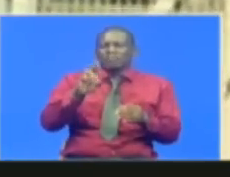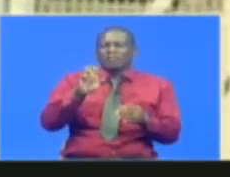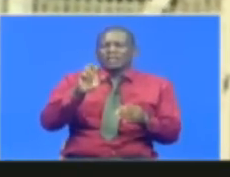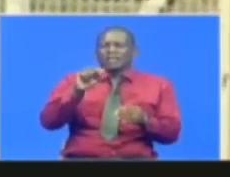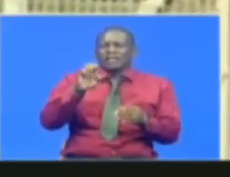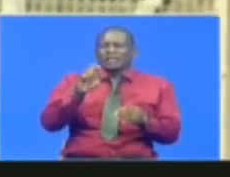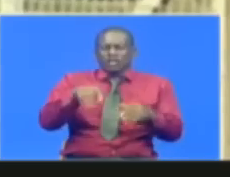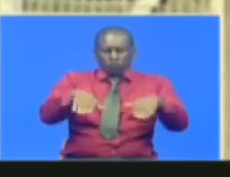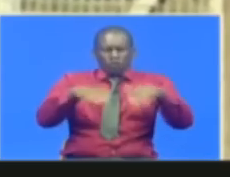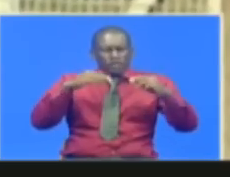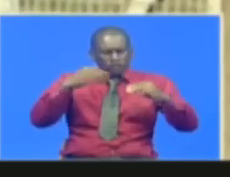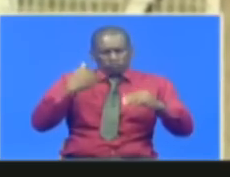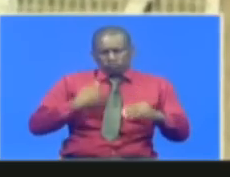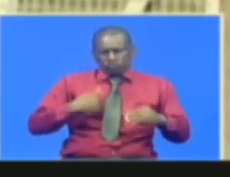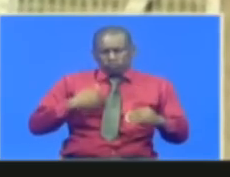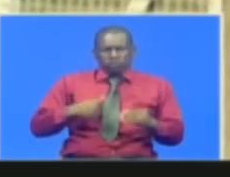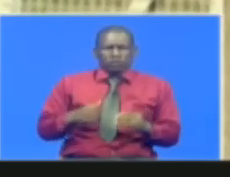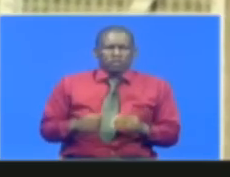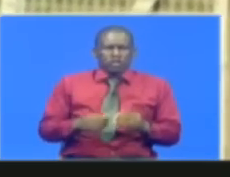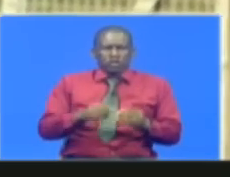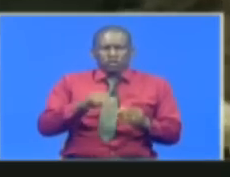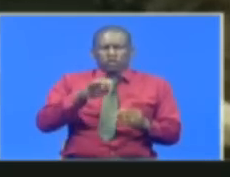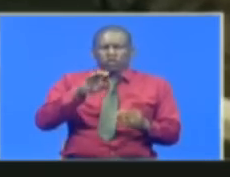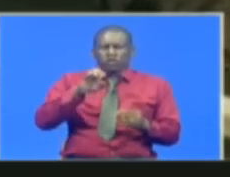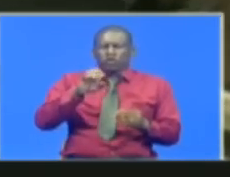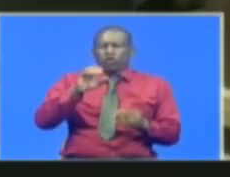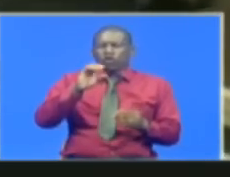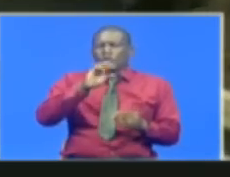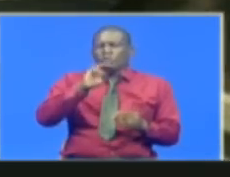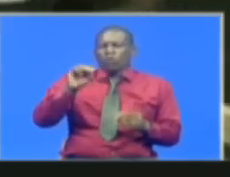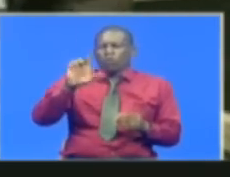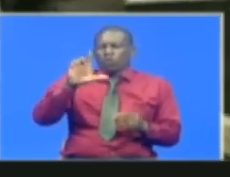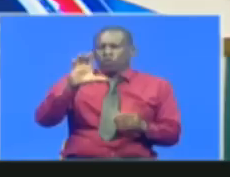post-mortem examination. Eunice Omolo, NTV.